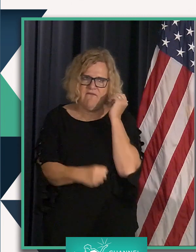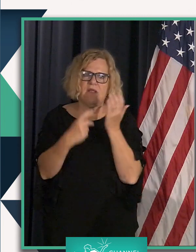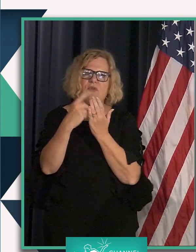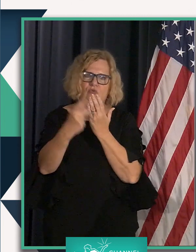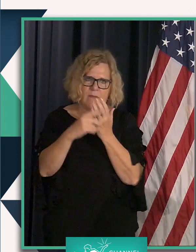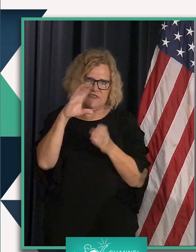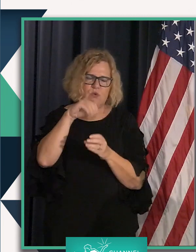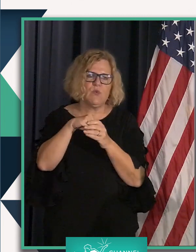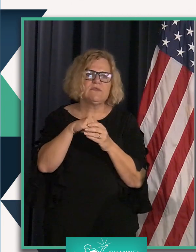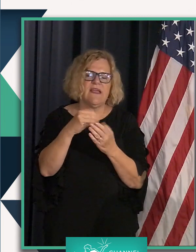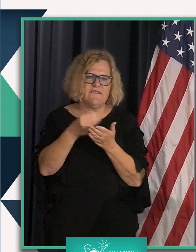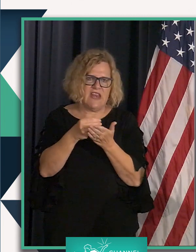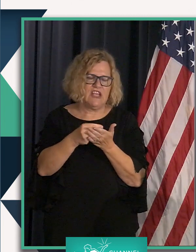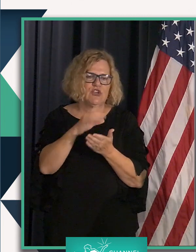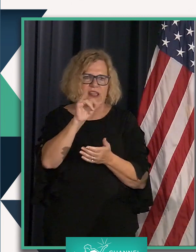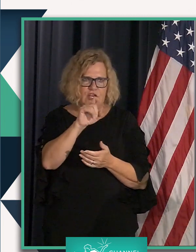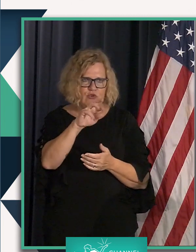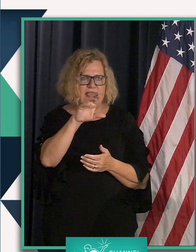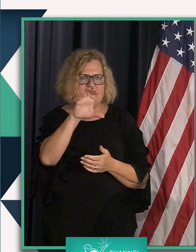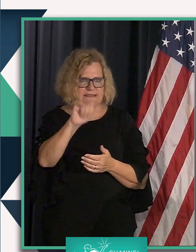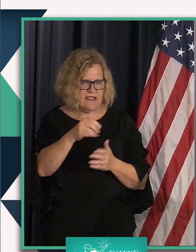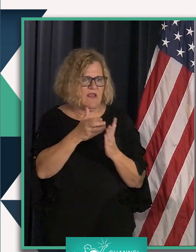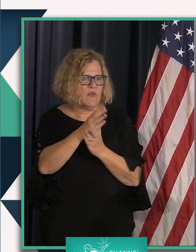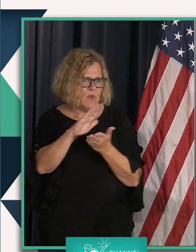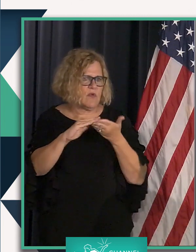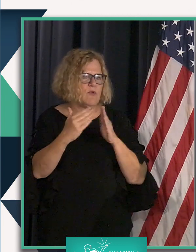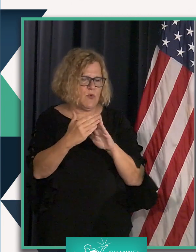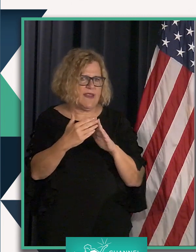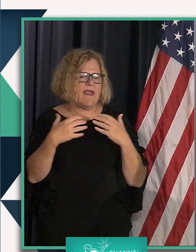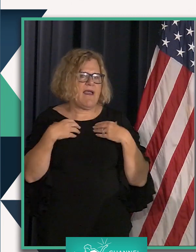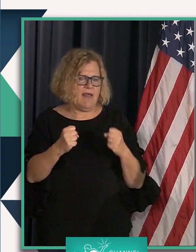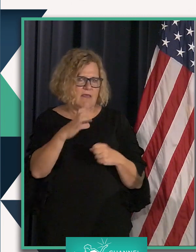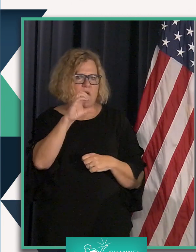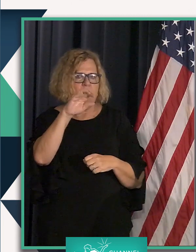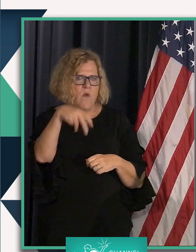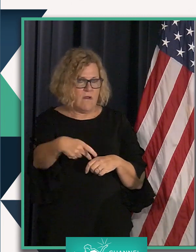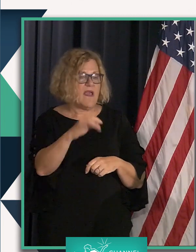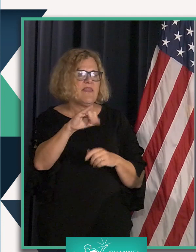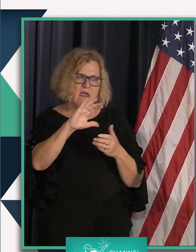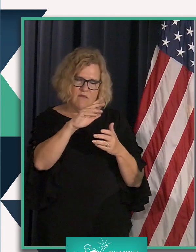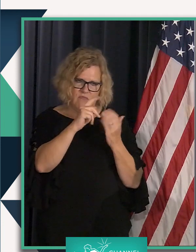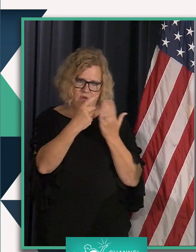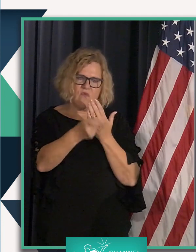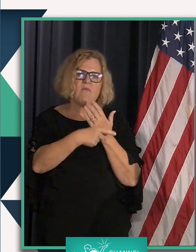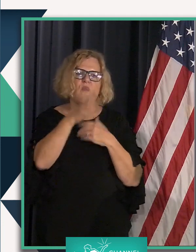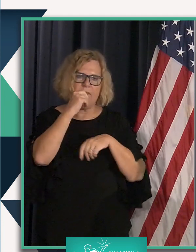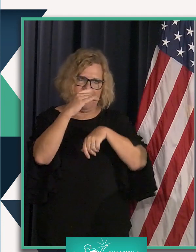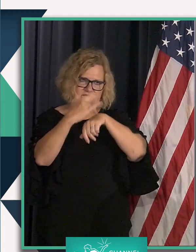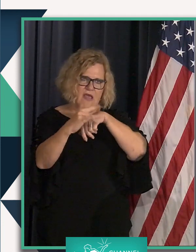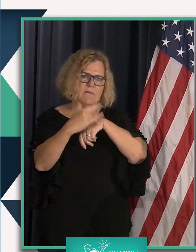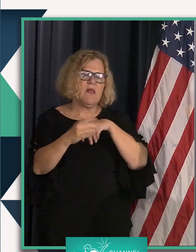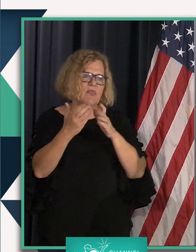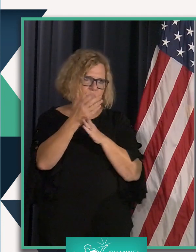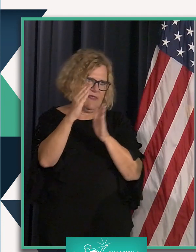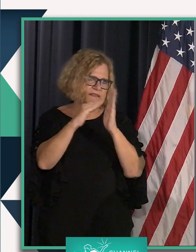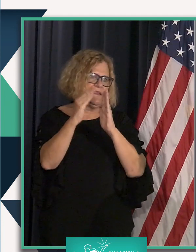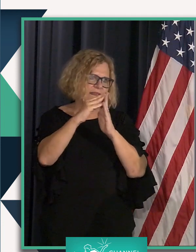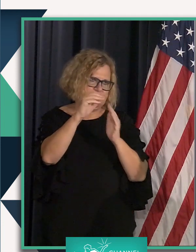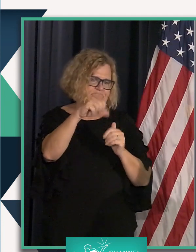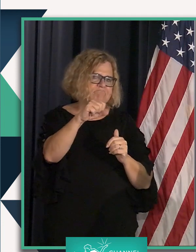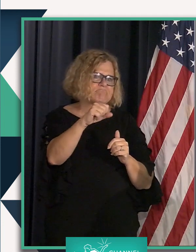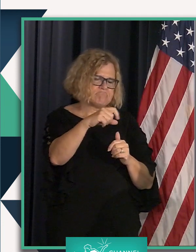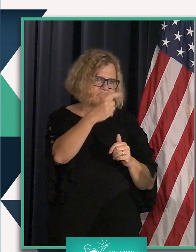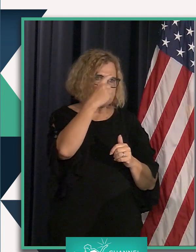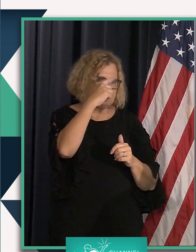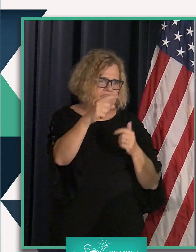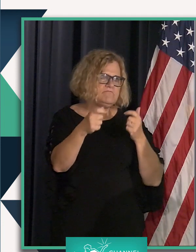include financial literacy through the Community Health Corps. And so those programs will be available through the city